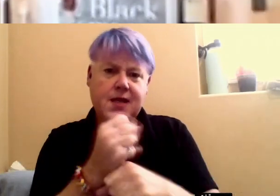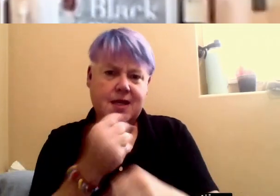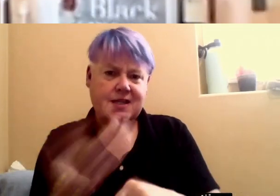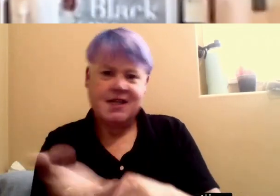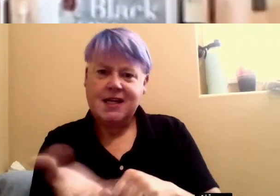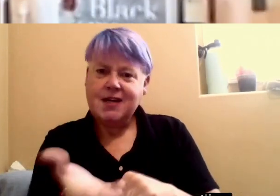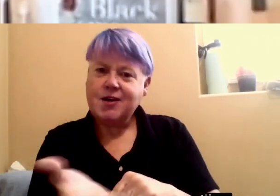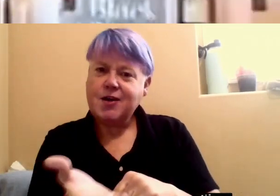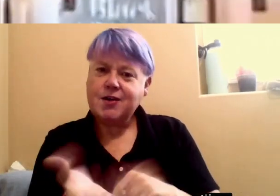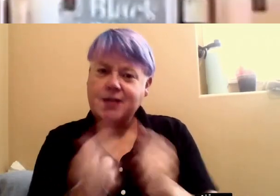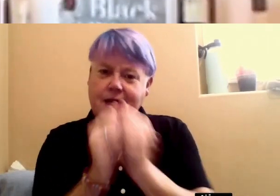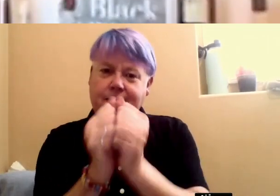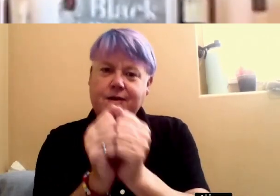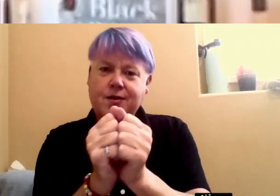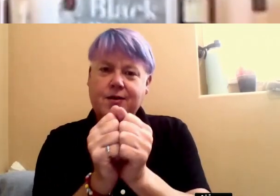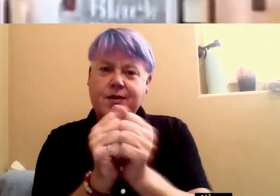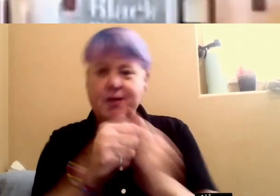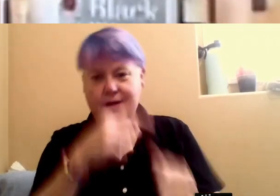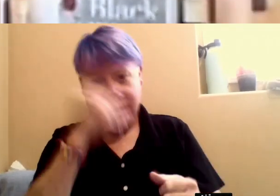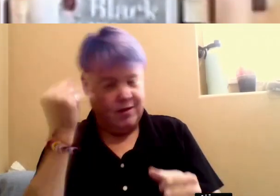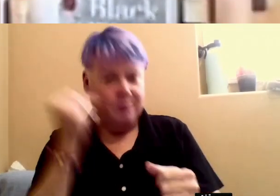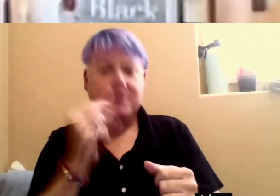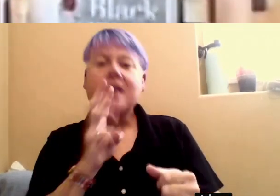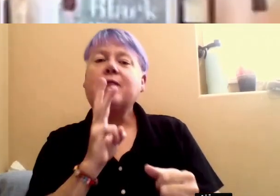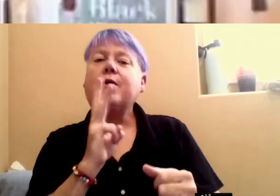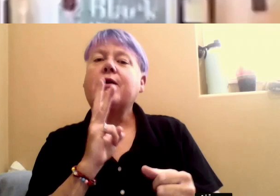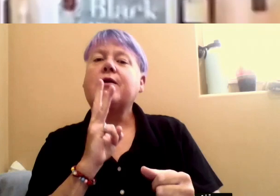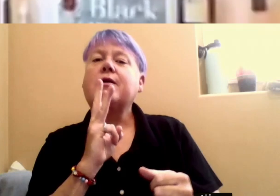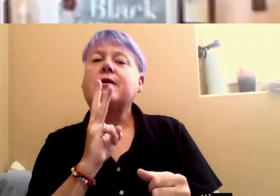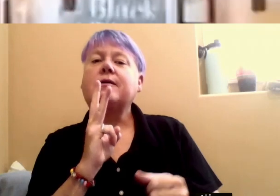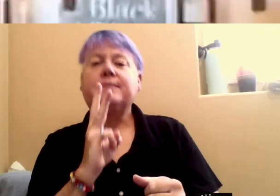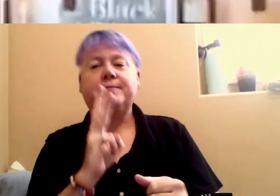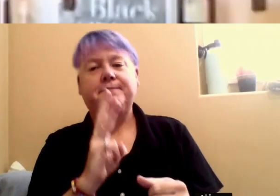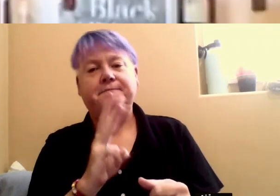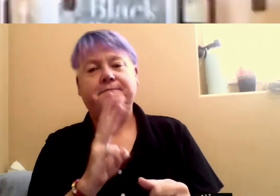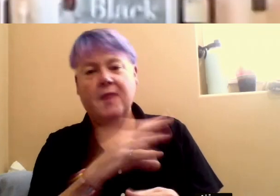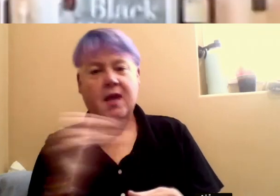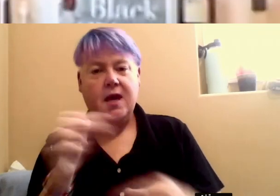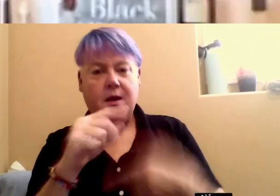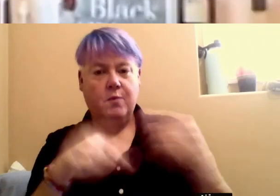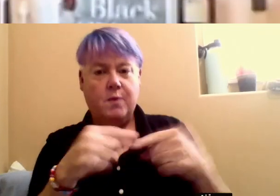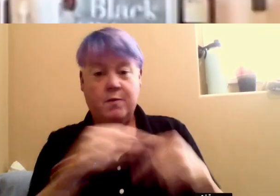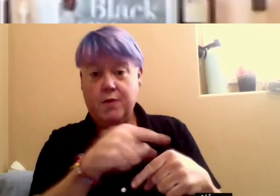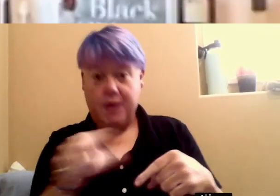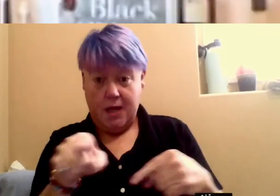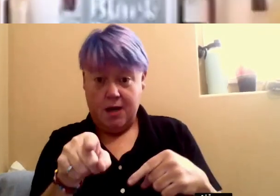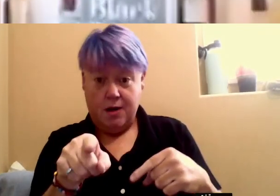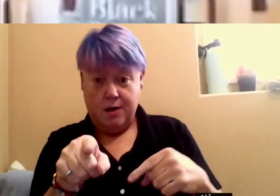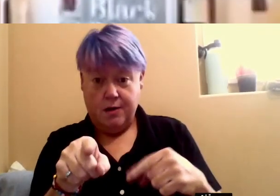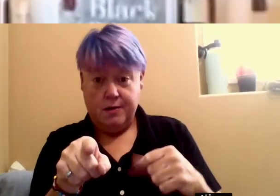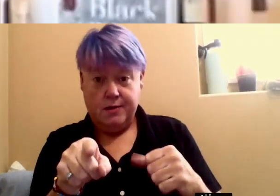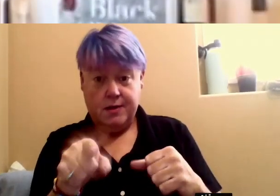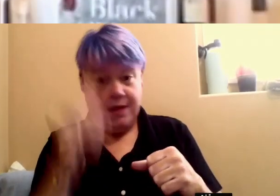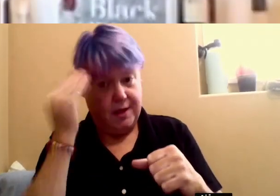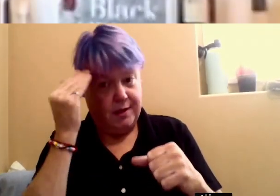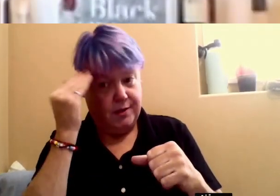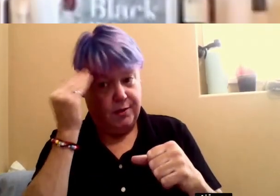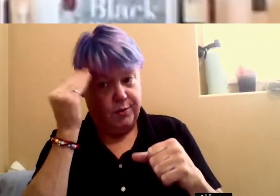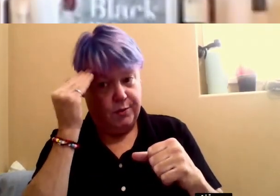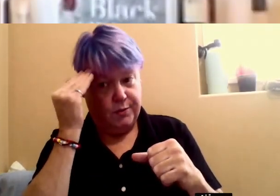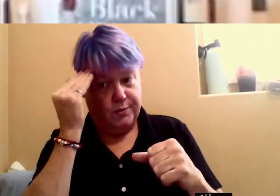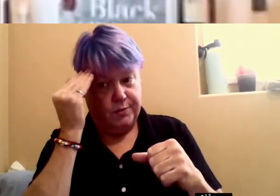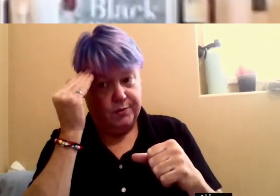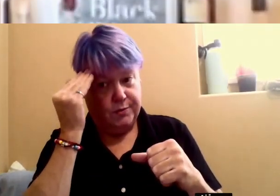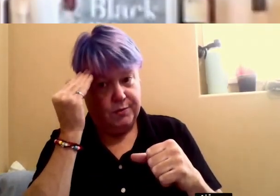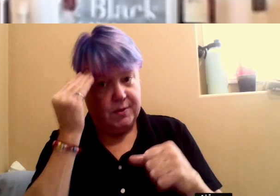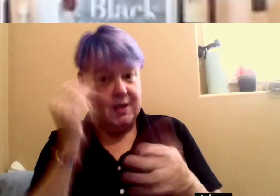us to Blackwater. And when we were there, I just knew that I had to